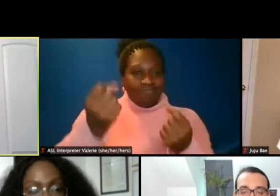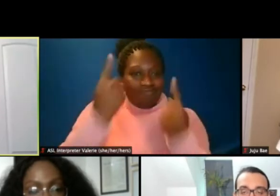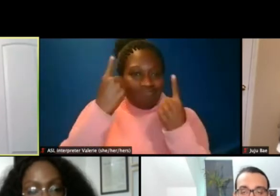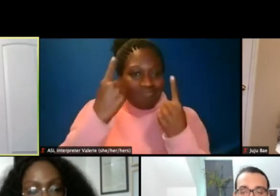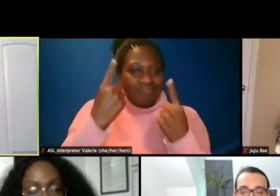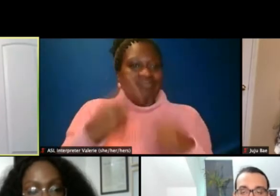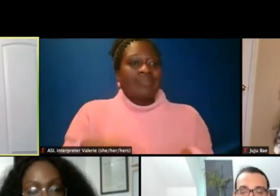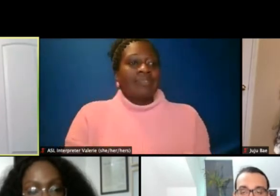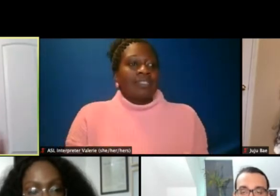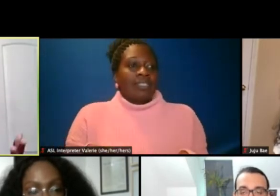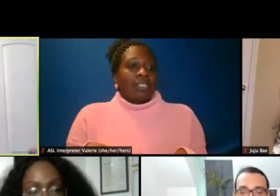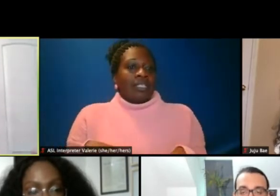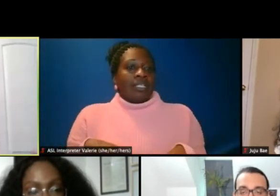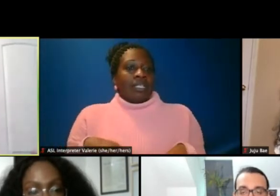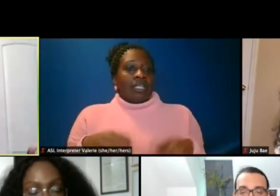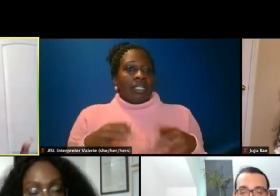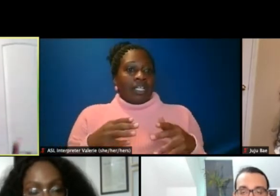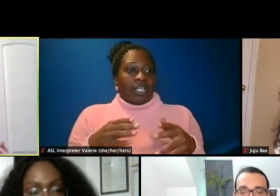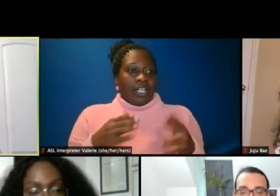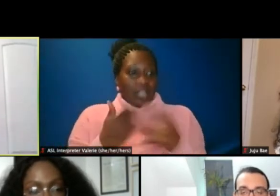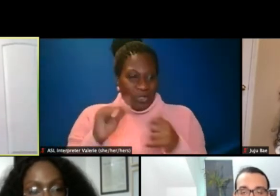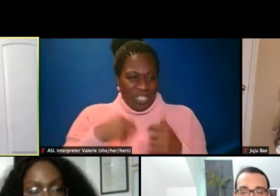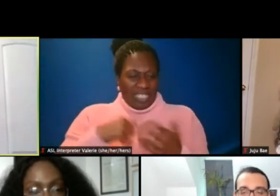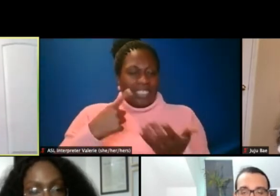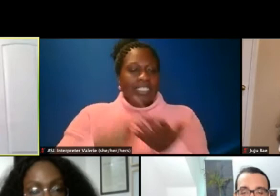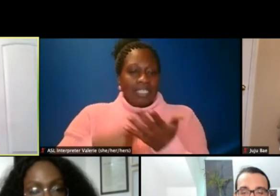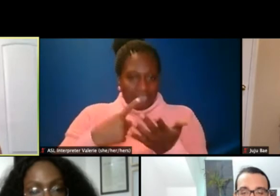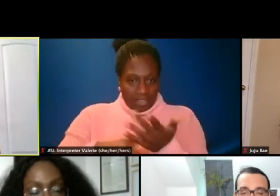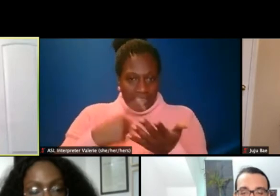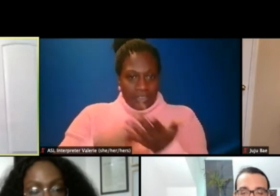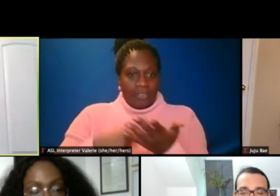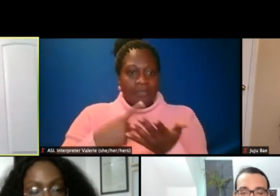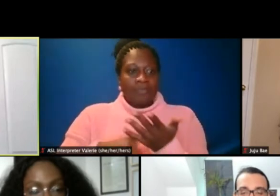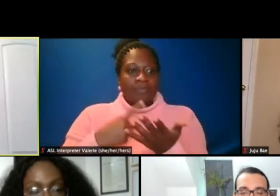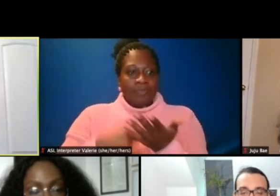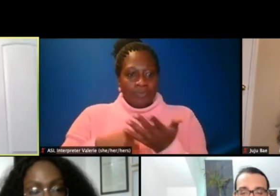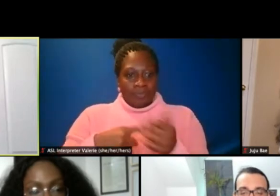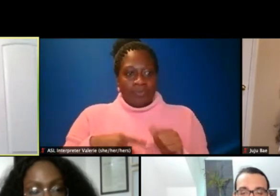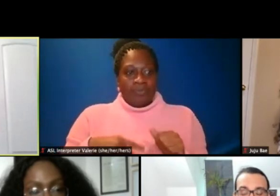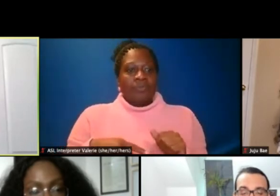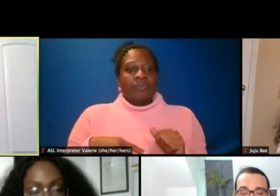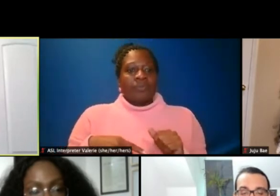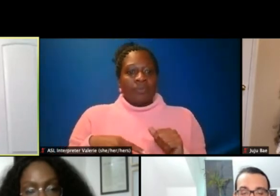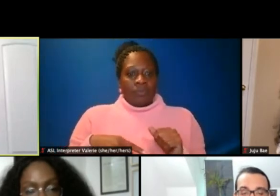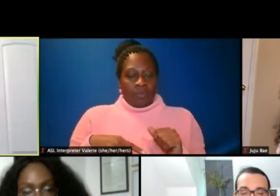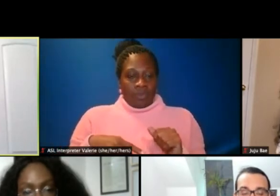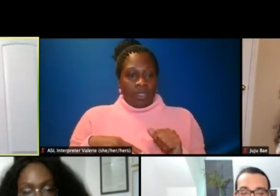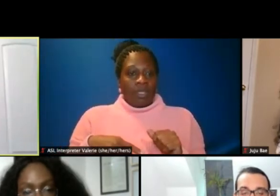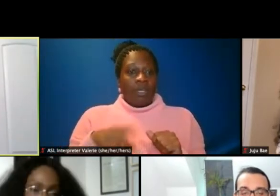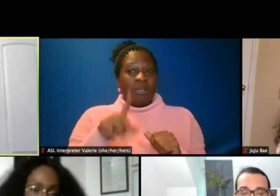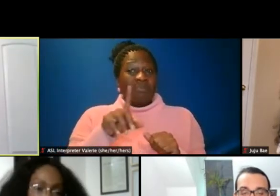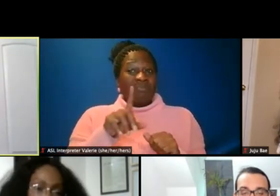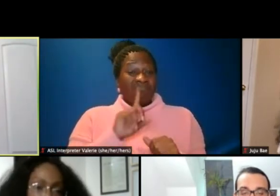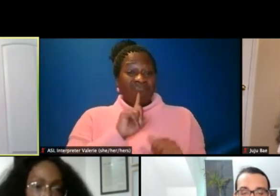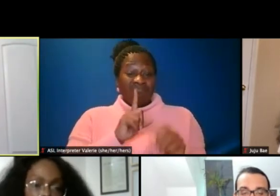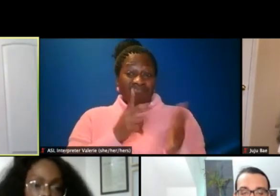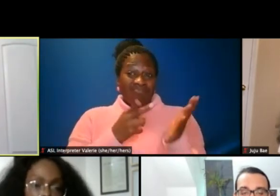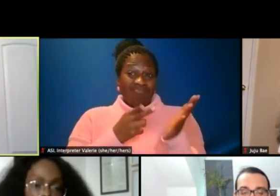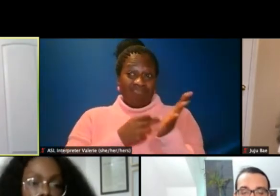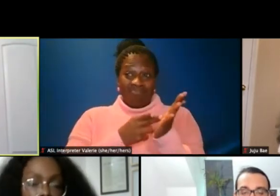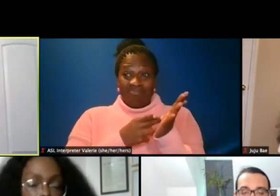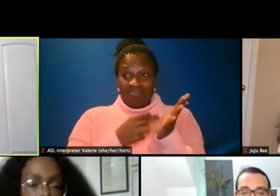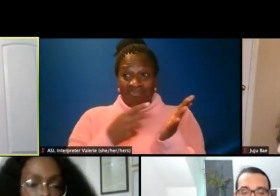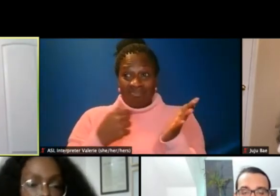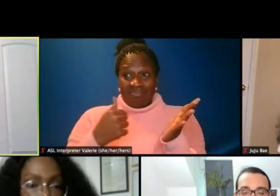Through these types of discussions, but But I, for sure, where